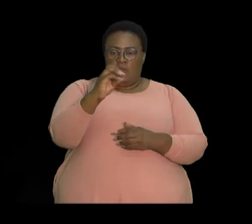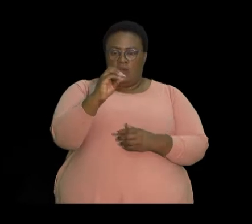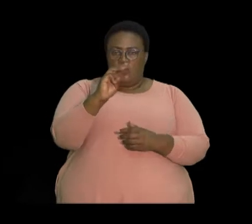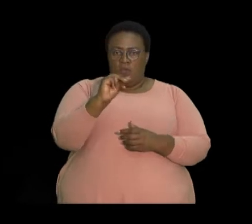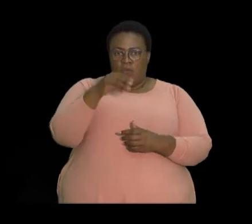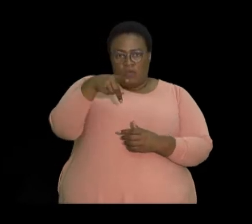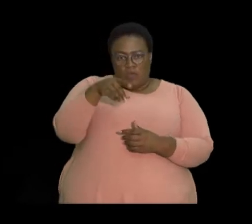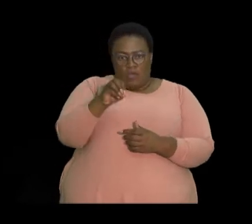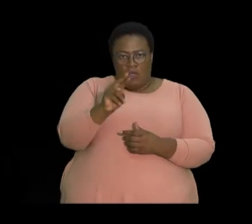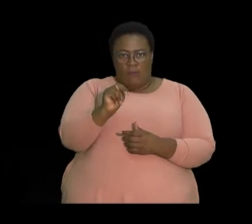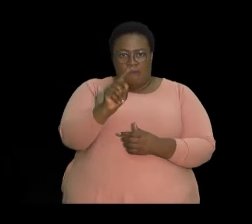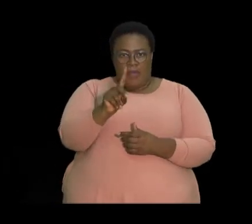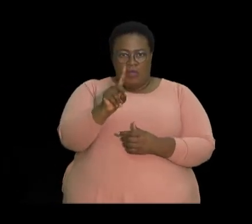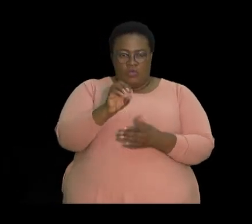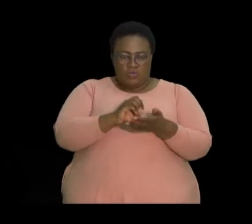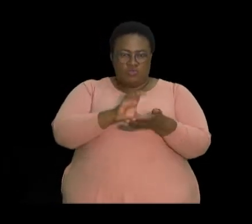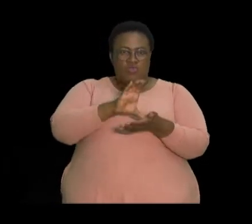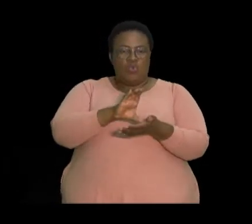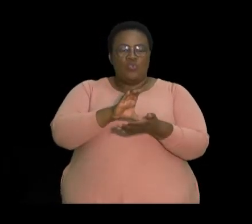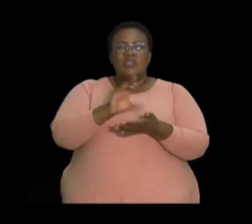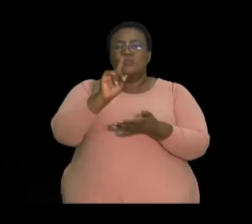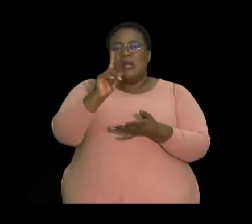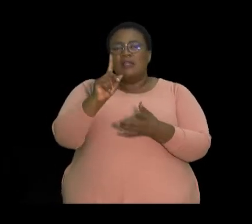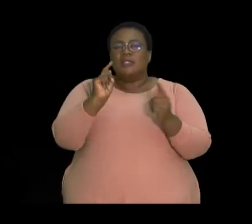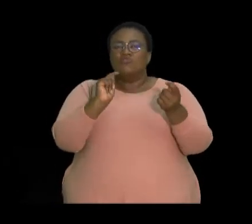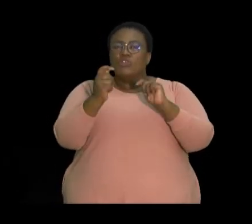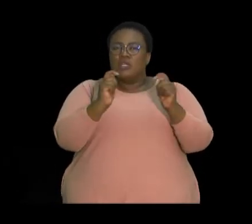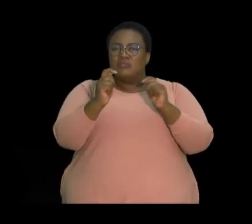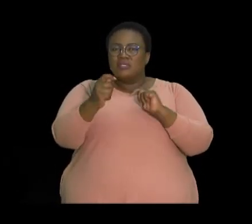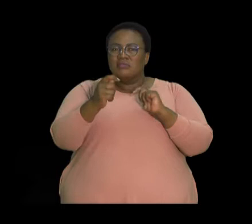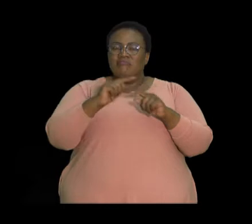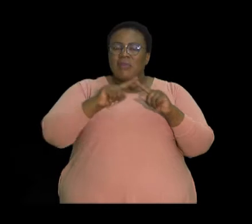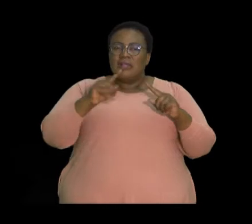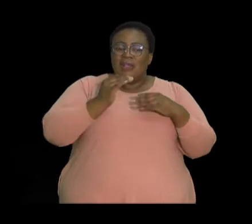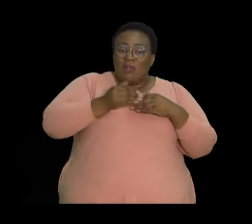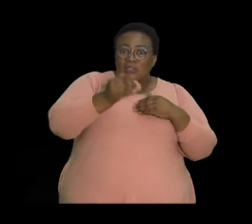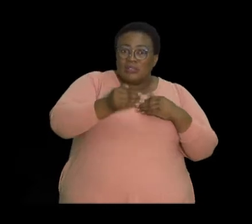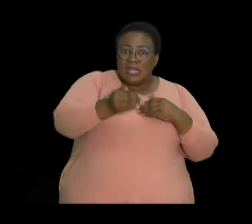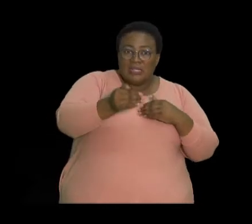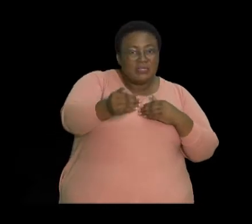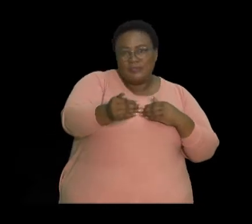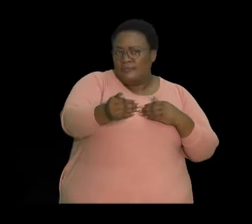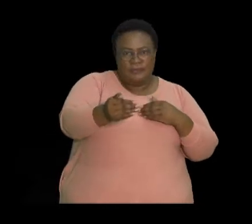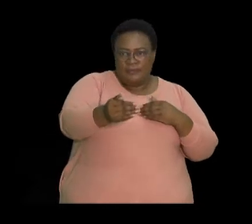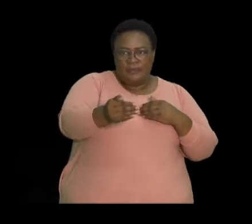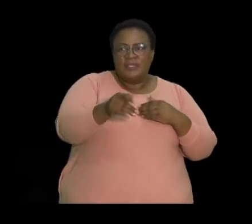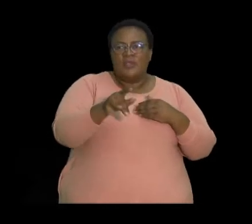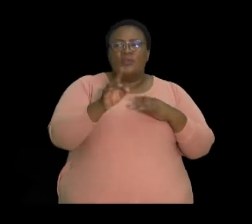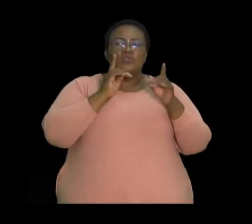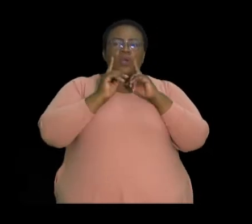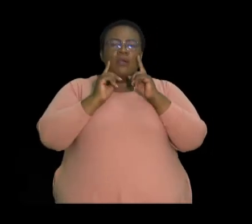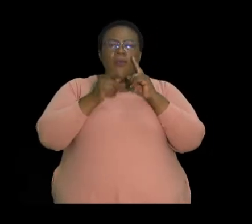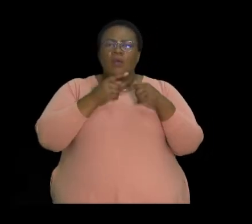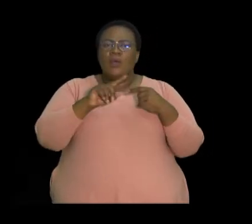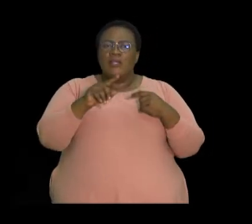is not constant. The rate of change is also not constant, meaning we are talking about our gradient. Remember, we spoke